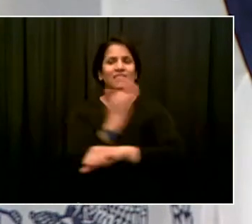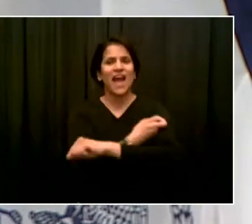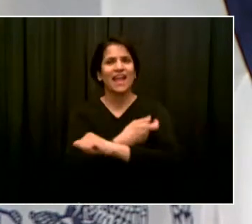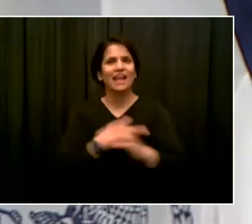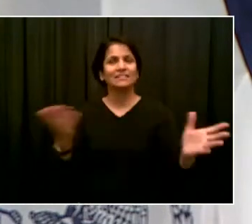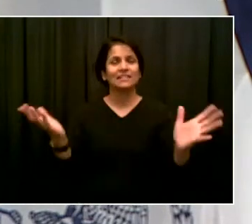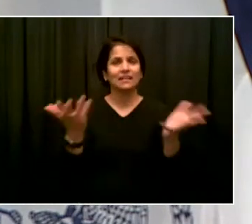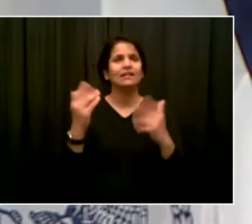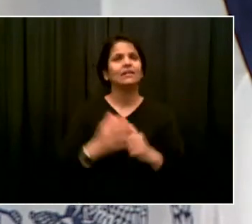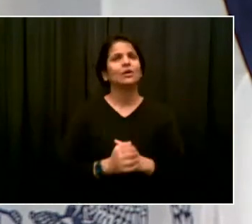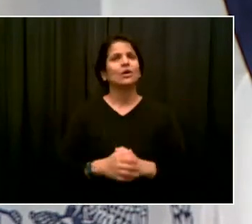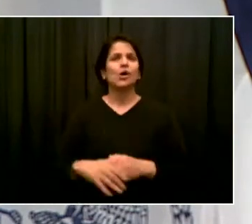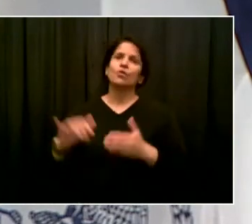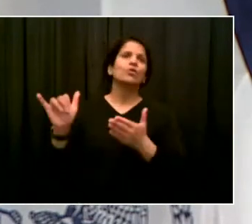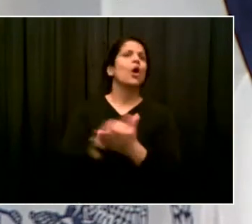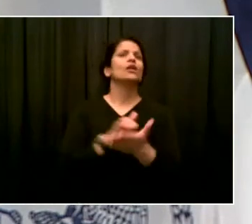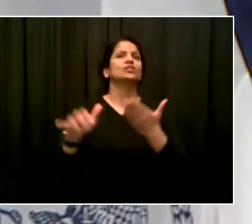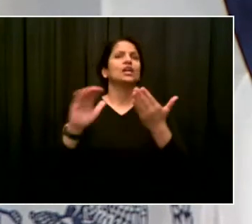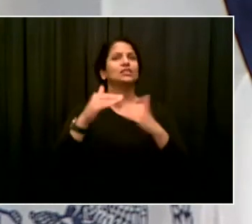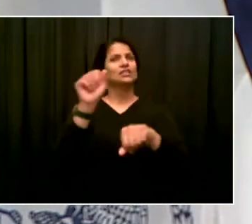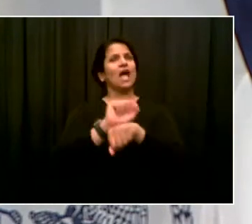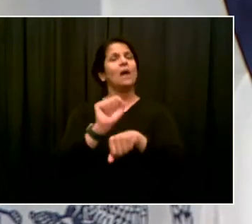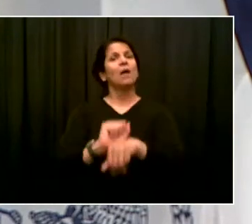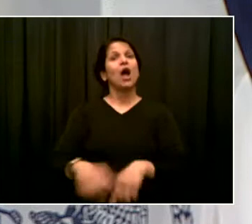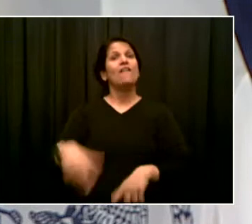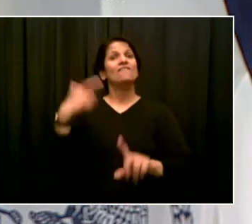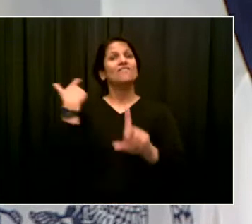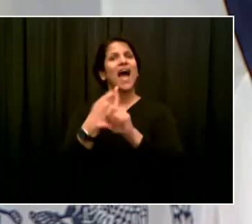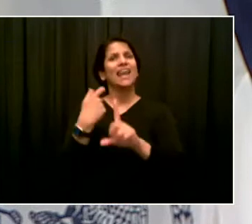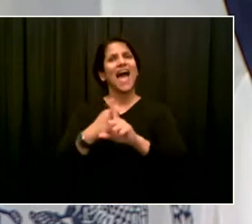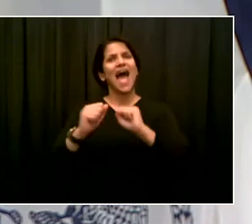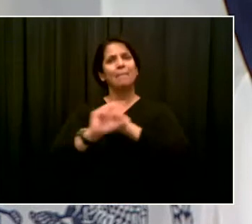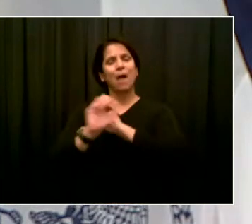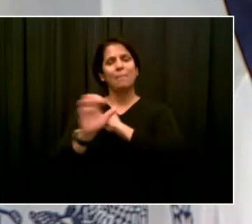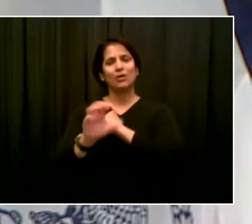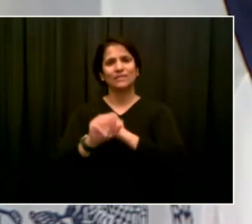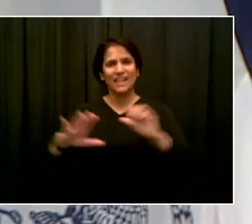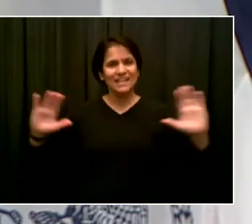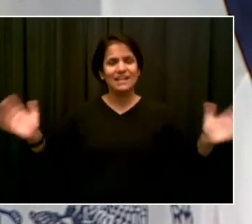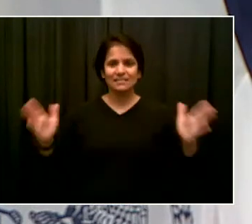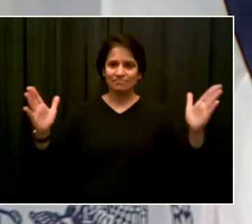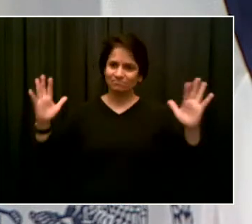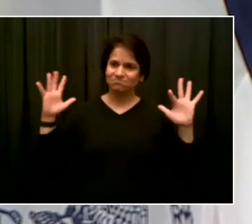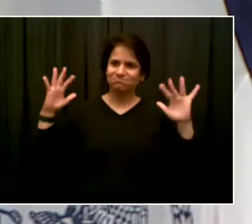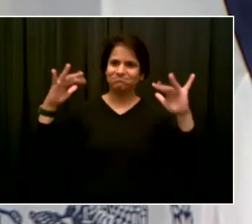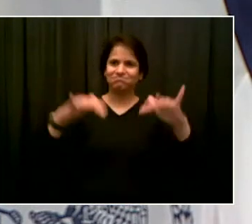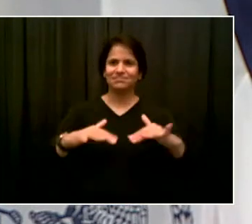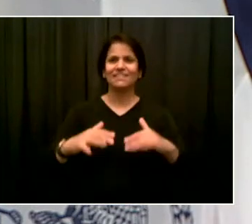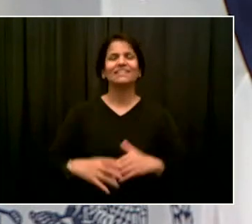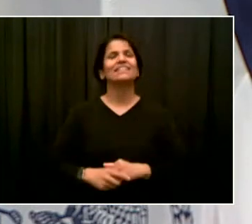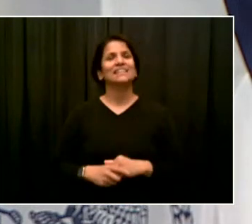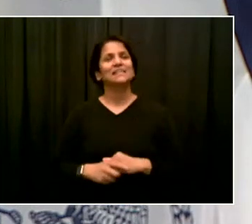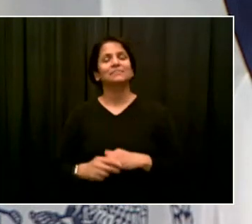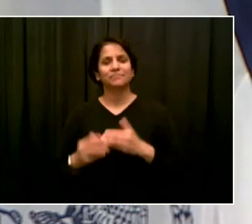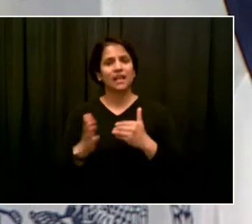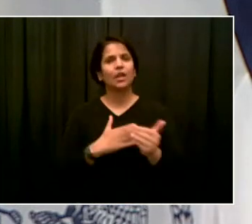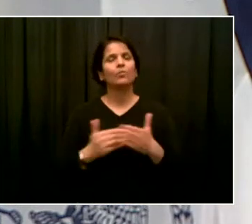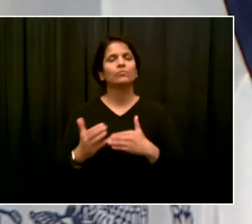So in that vein, though, there's still hesitancy. In fact, I'm hearing